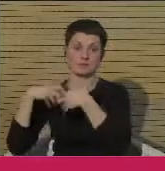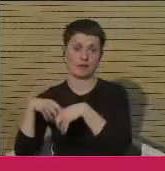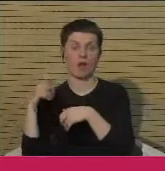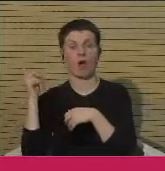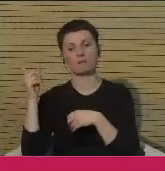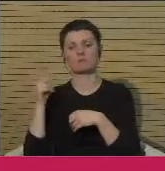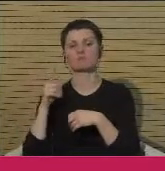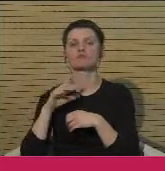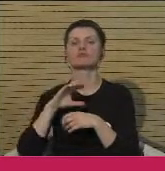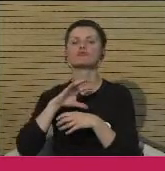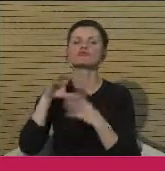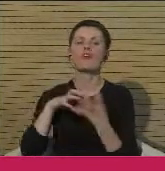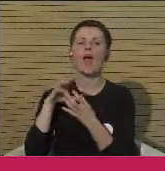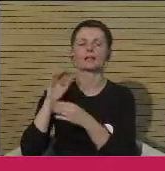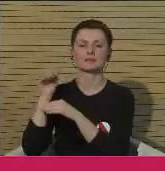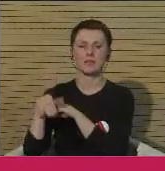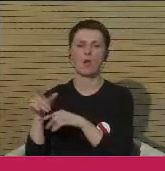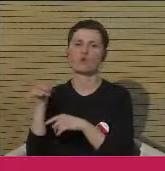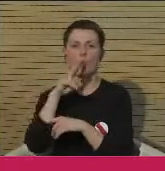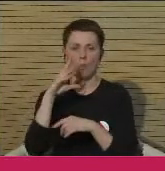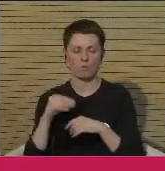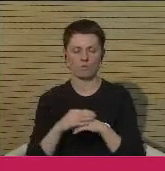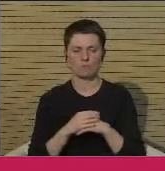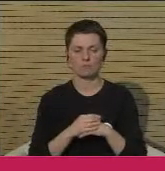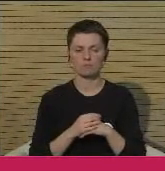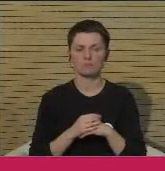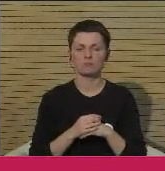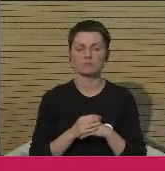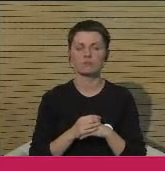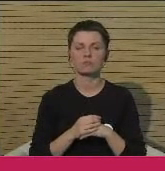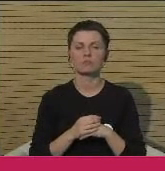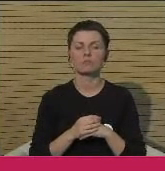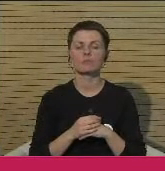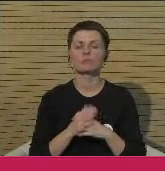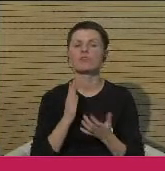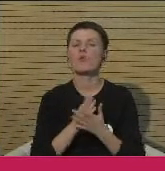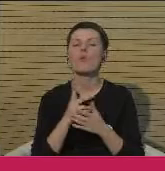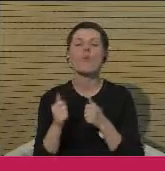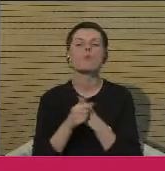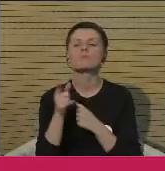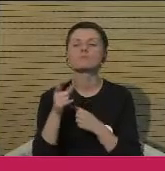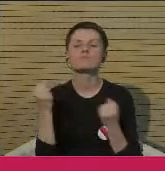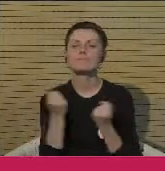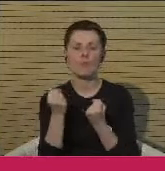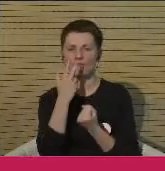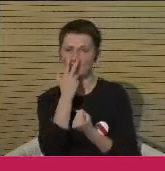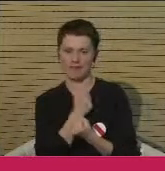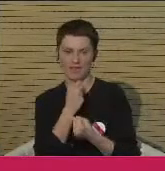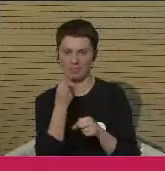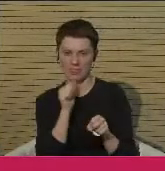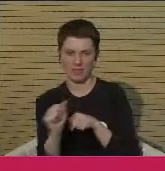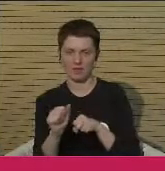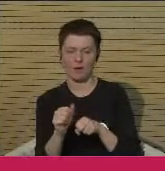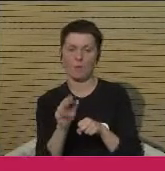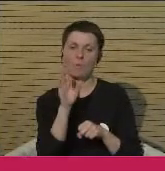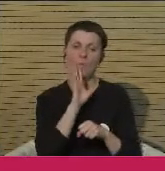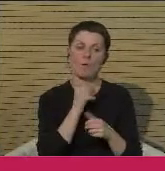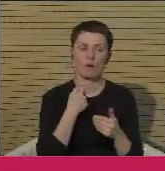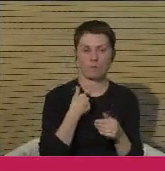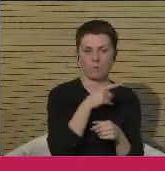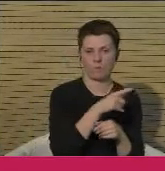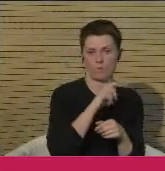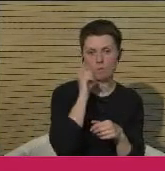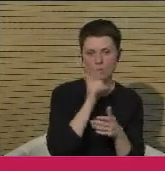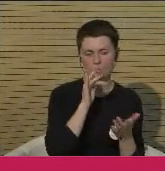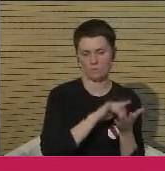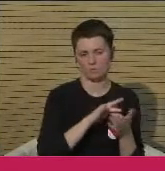do not think about being connected with Europe, Western societies. That's not my point. The point is, it's not as clear, and